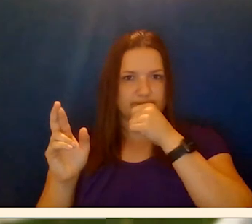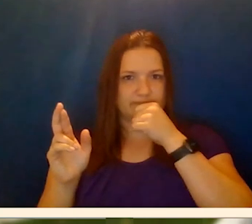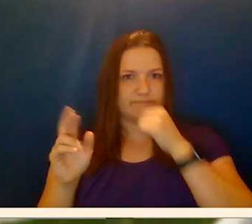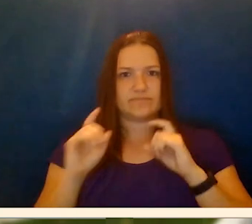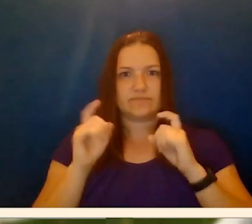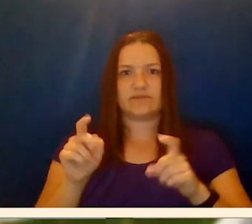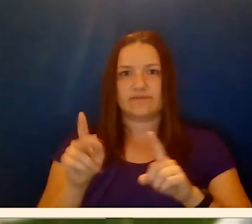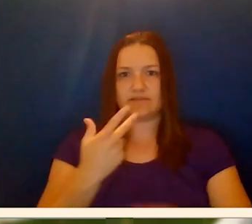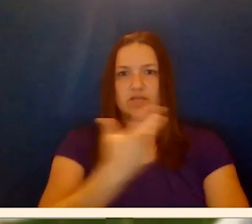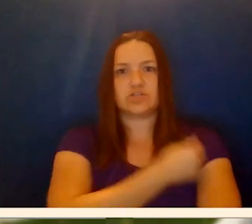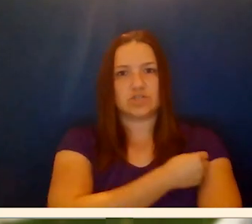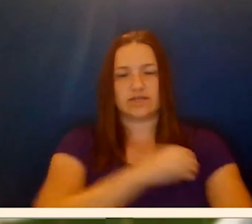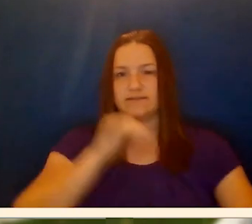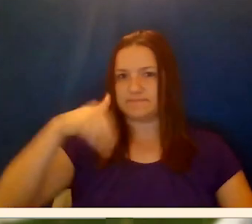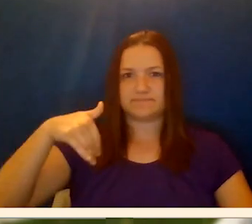dose shot.